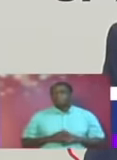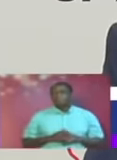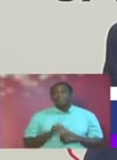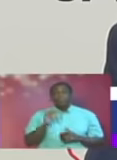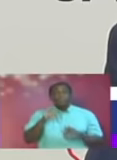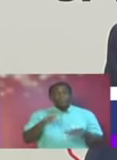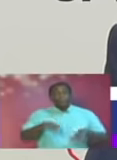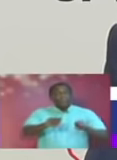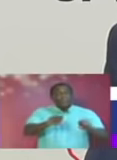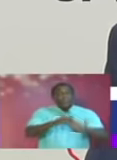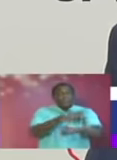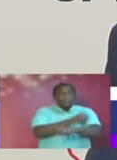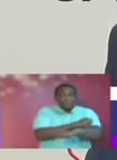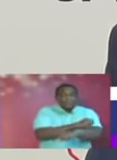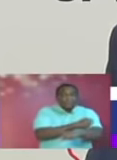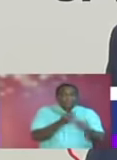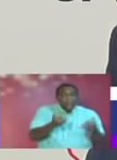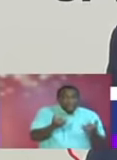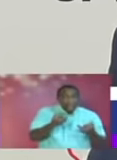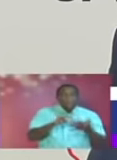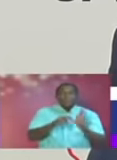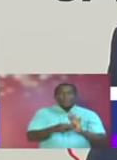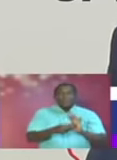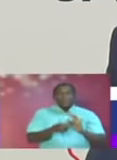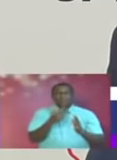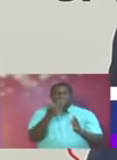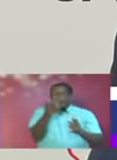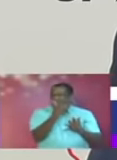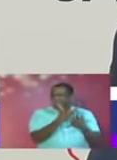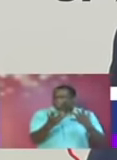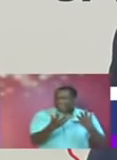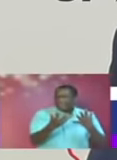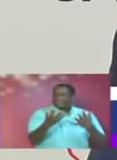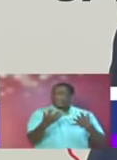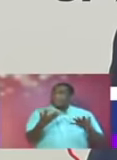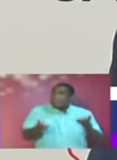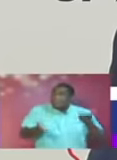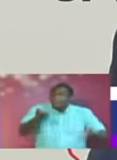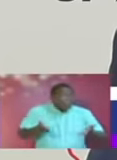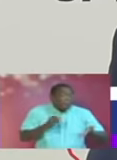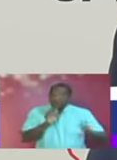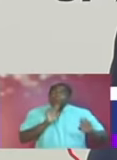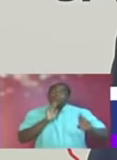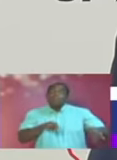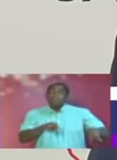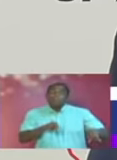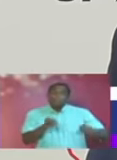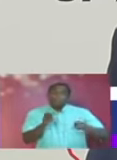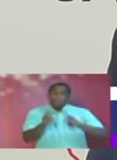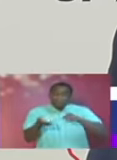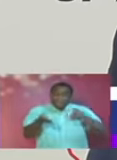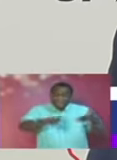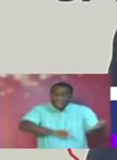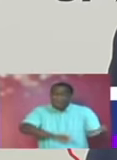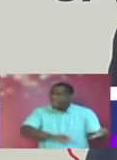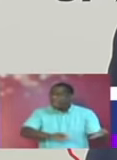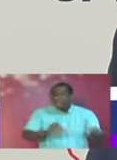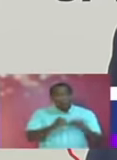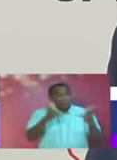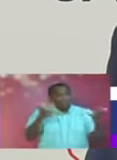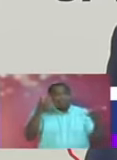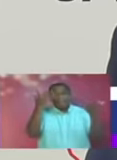5 weeks, we should be possibly having to report no more deaths. Because you get vaccinated now,